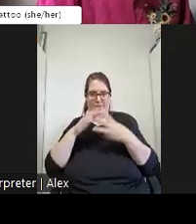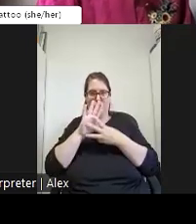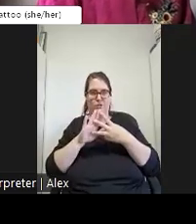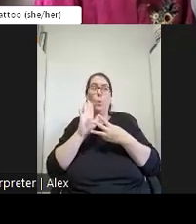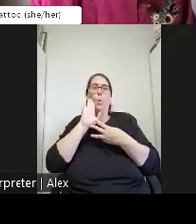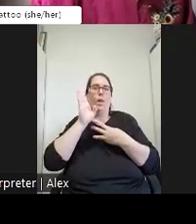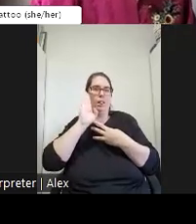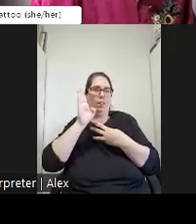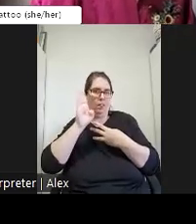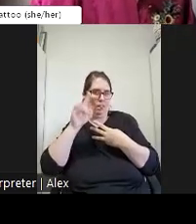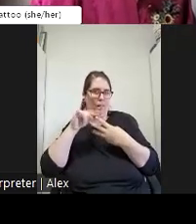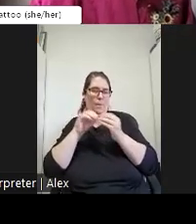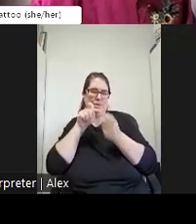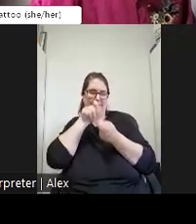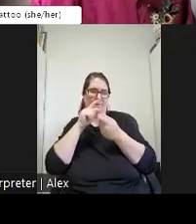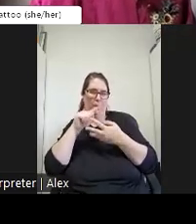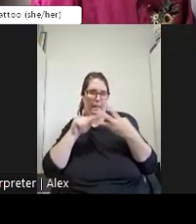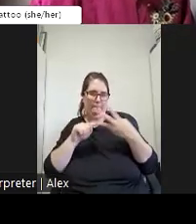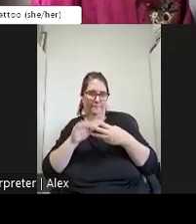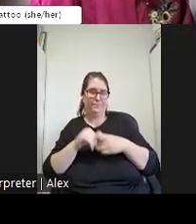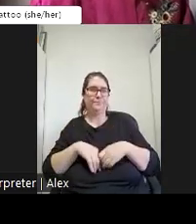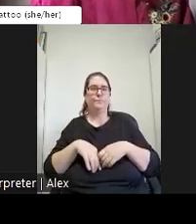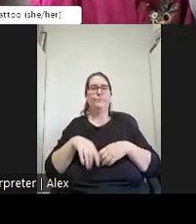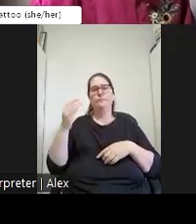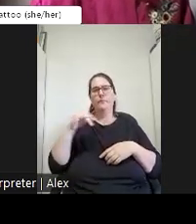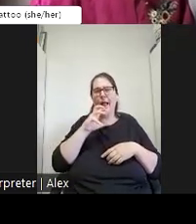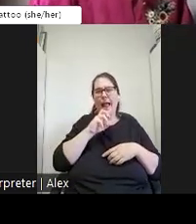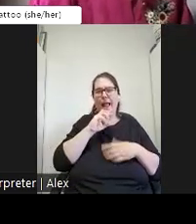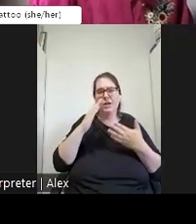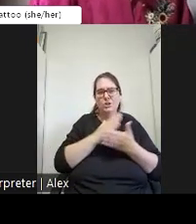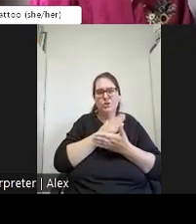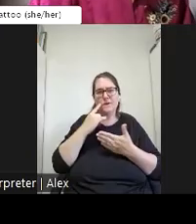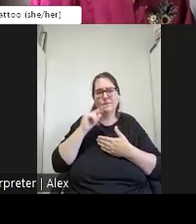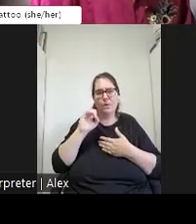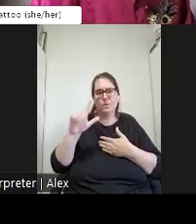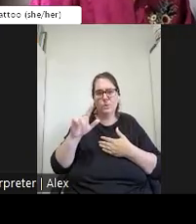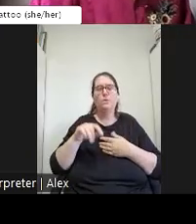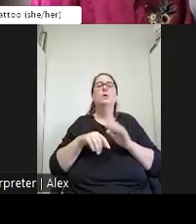horizon. What age range is this tool intended